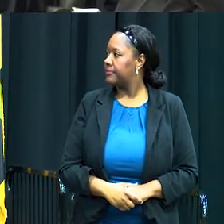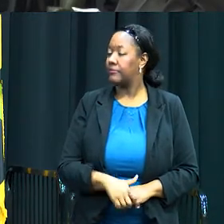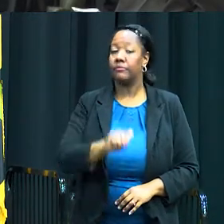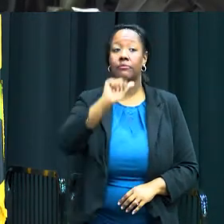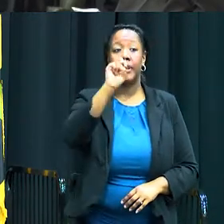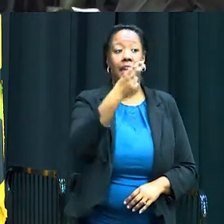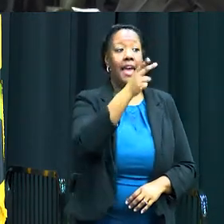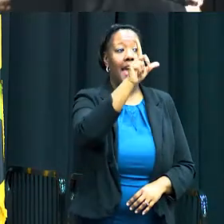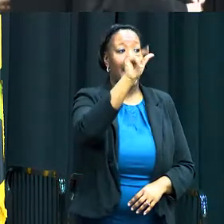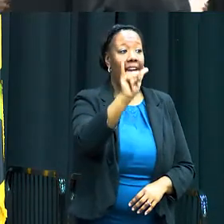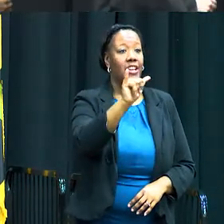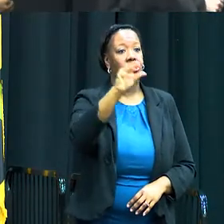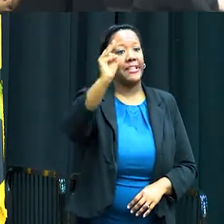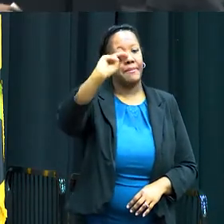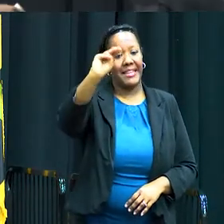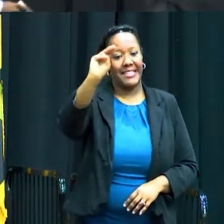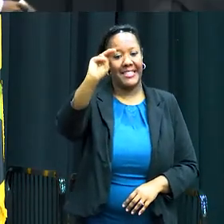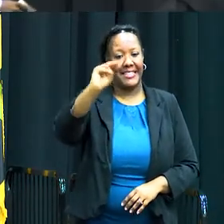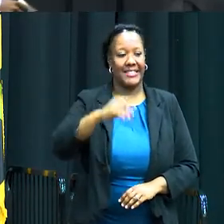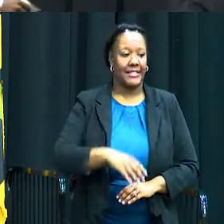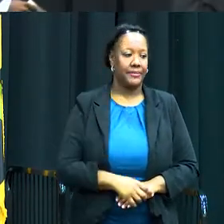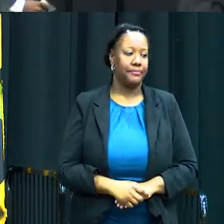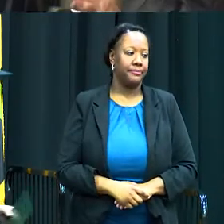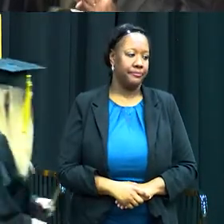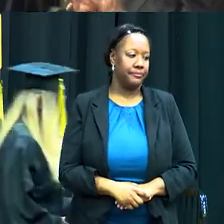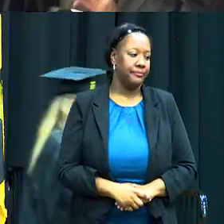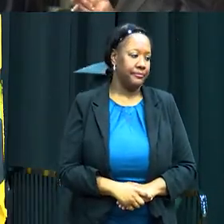Ashley Nicole Mathesius.